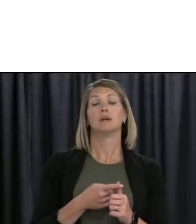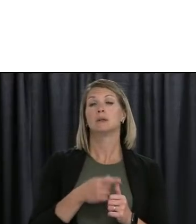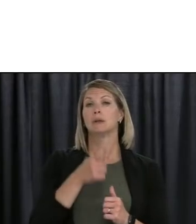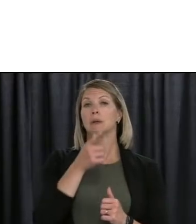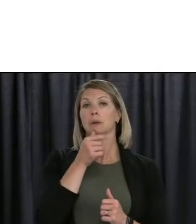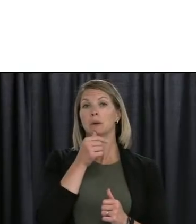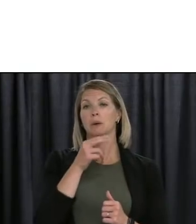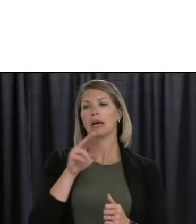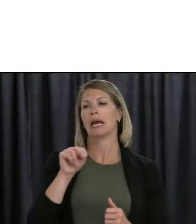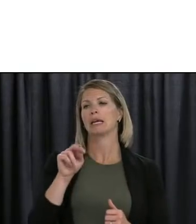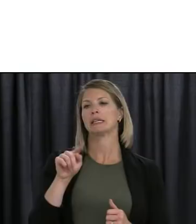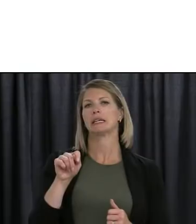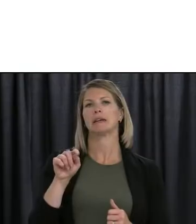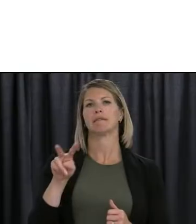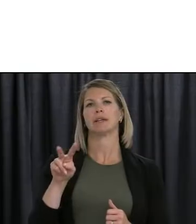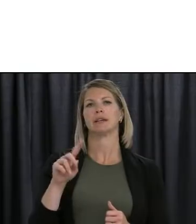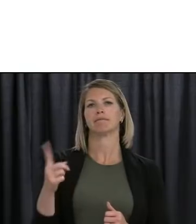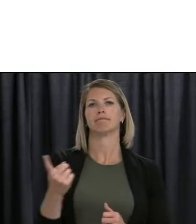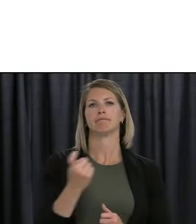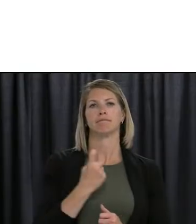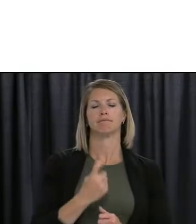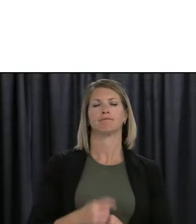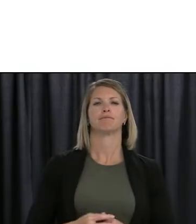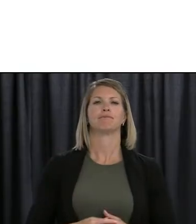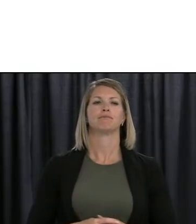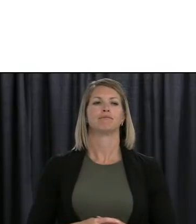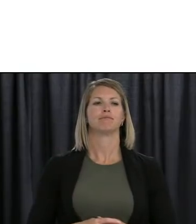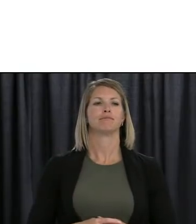Kellyanne Roberts of NTV News. Please go ahead.